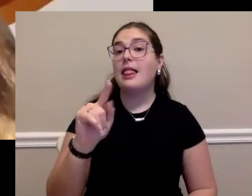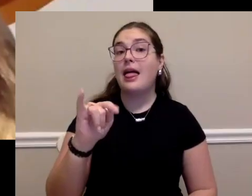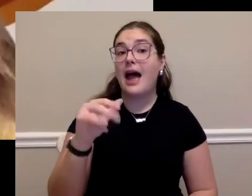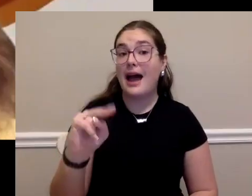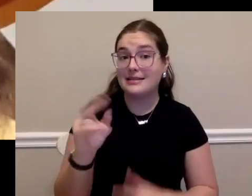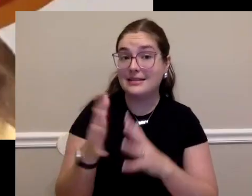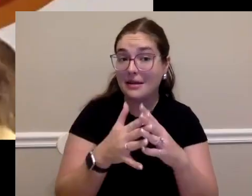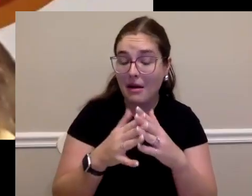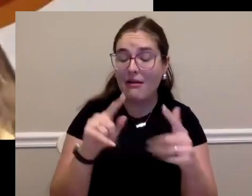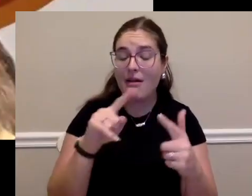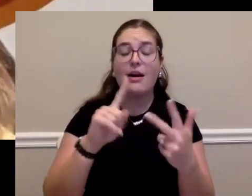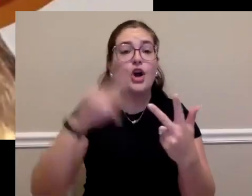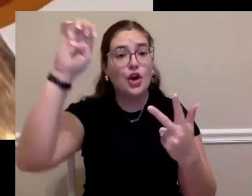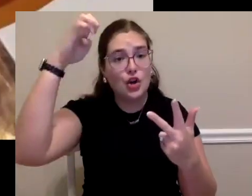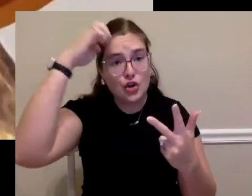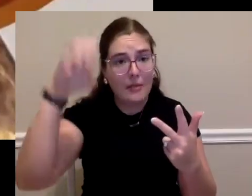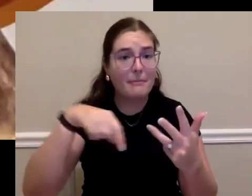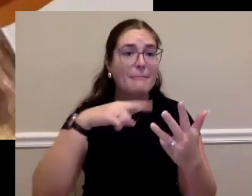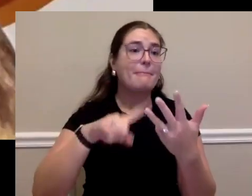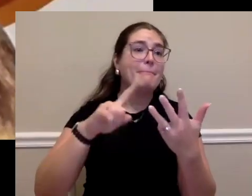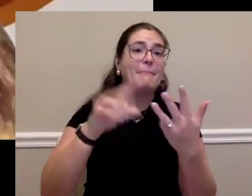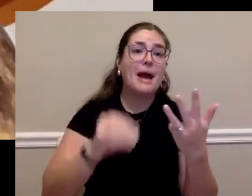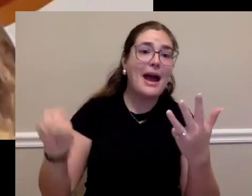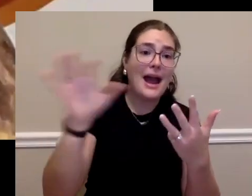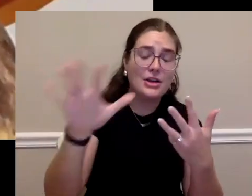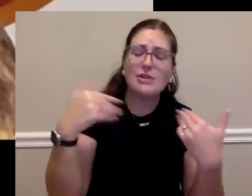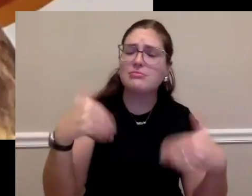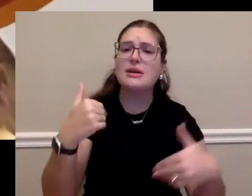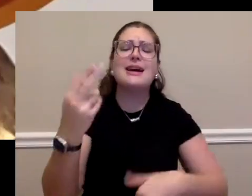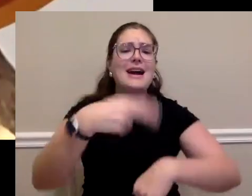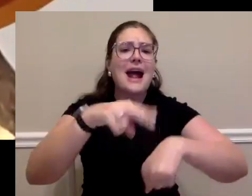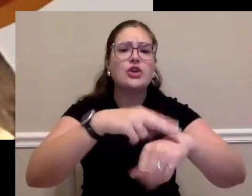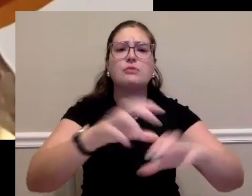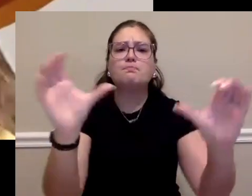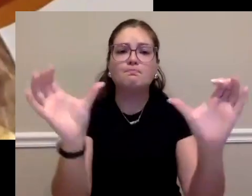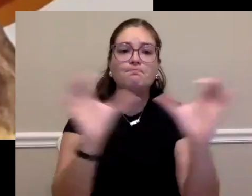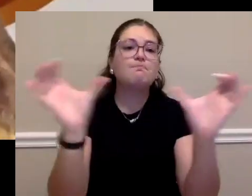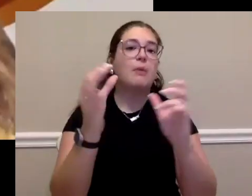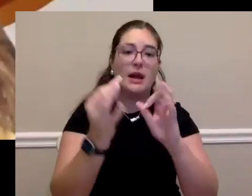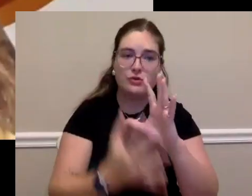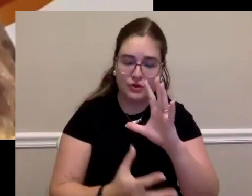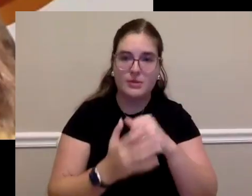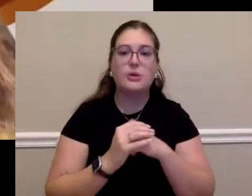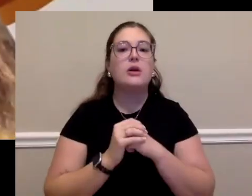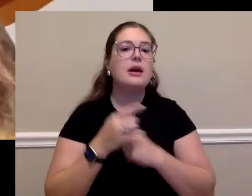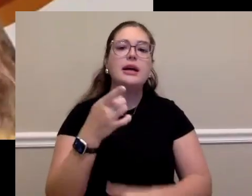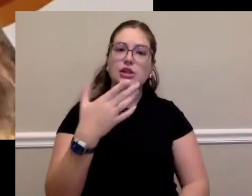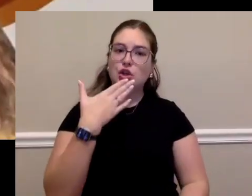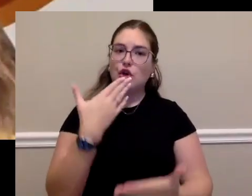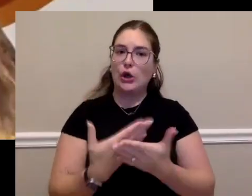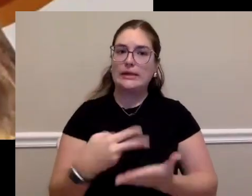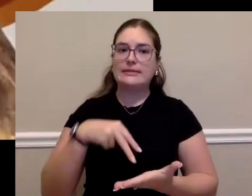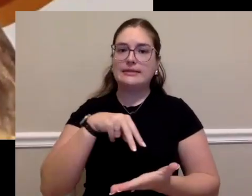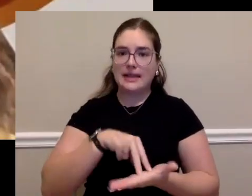and Asia. He's a nationally certified healthcare interpreter and a member in good standing of